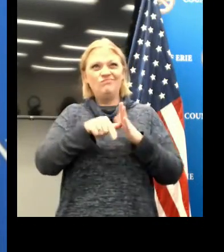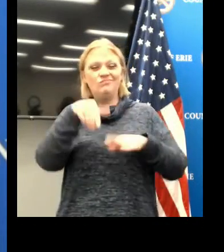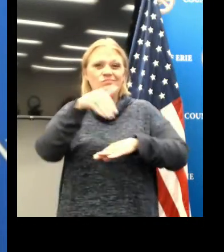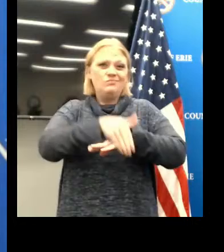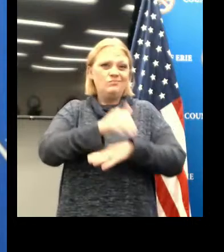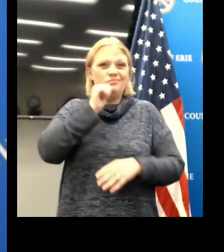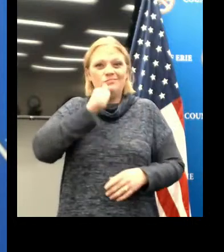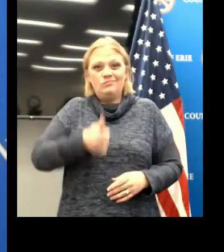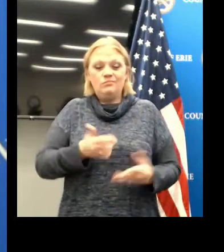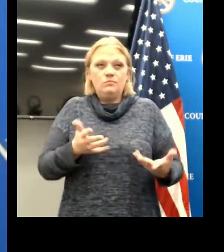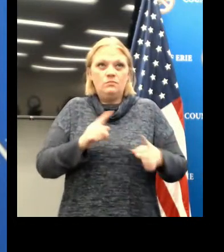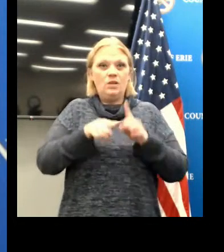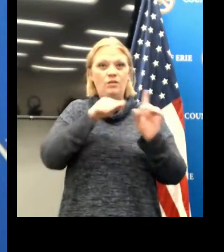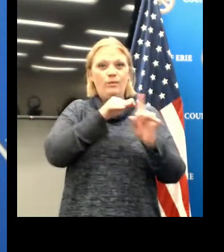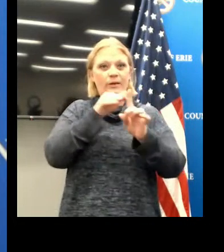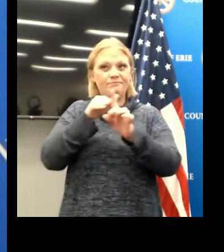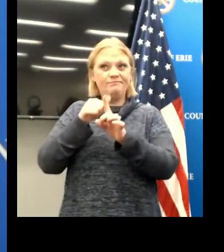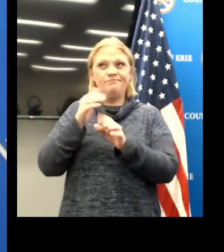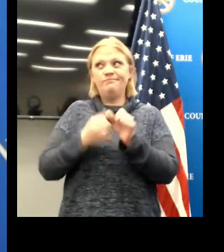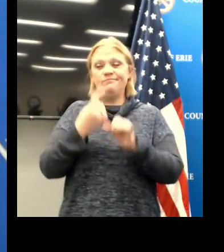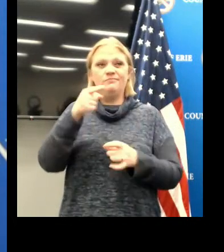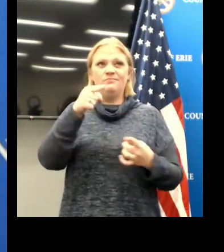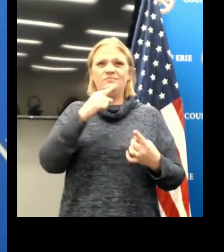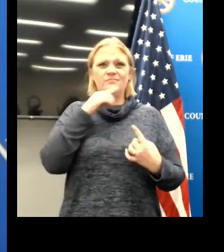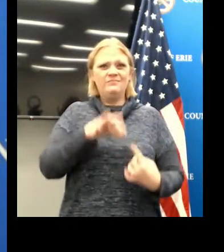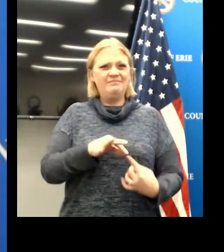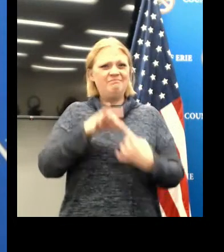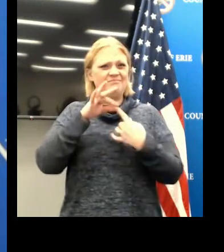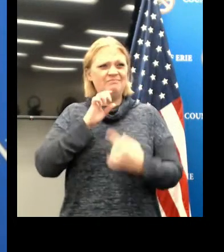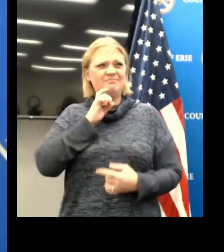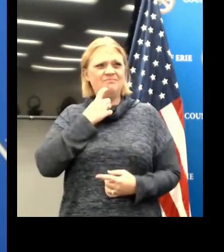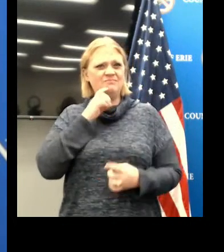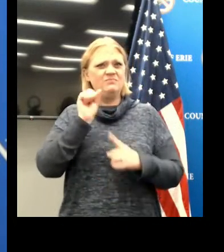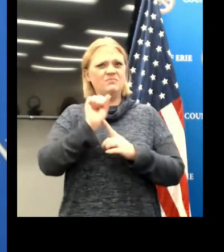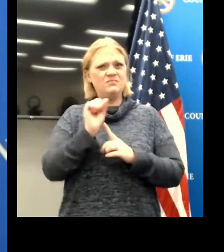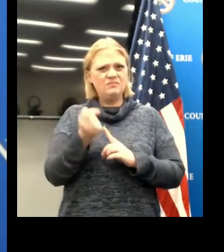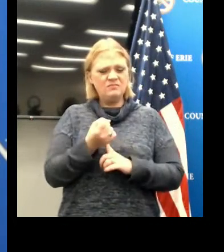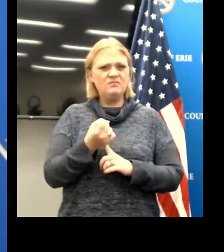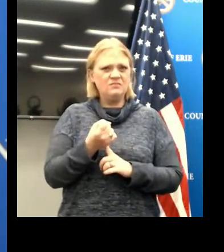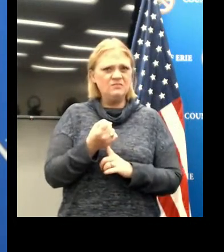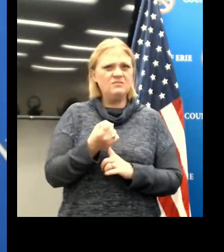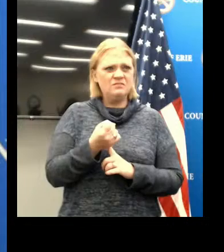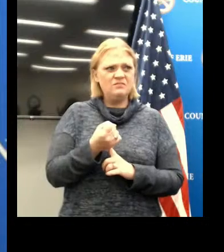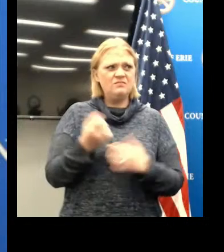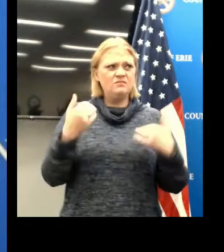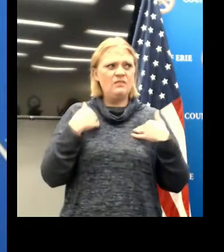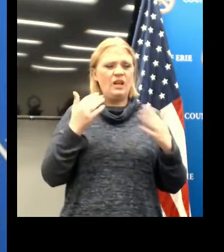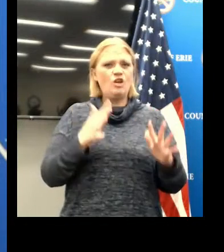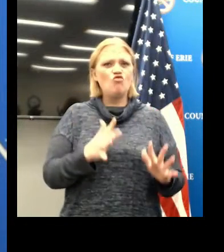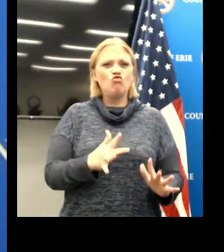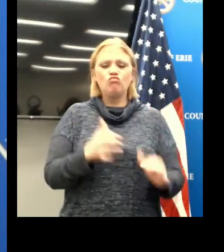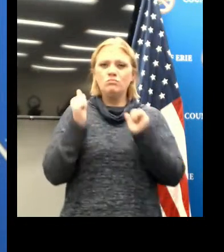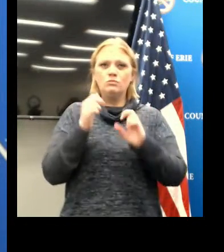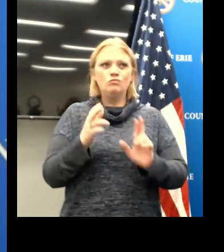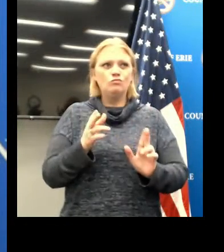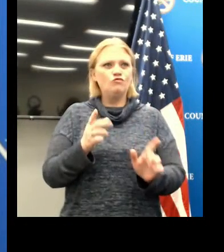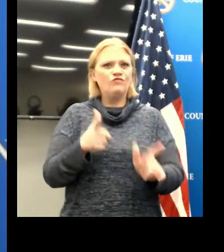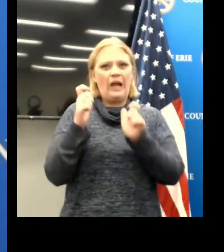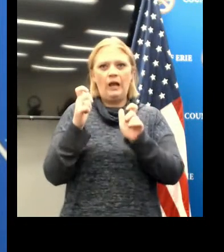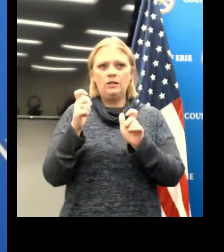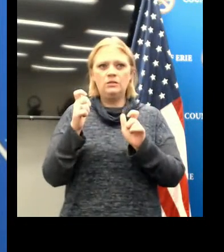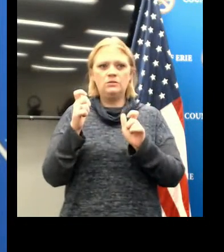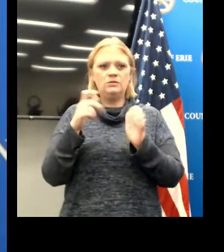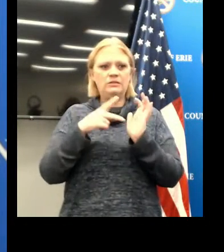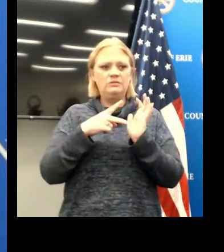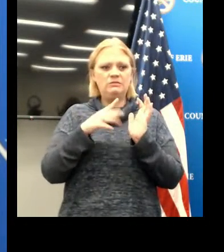tomorrow, I just want to remind everybody this is an exceptionally serious situation. We've had a rapid growth of cases,